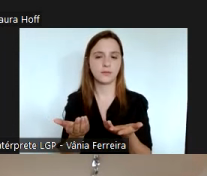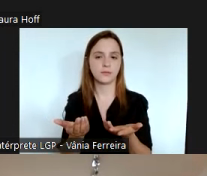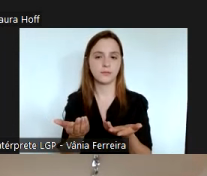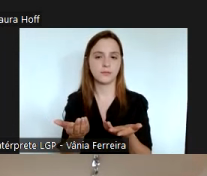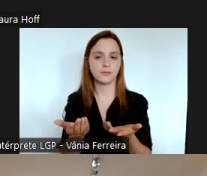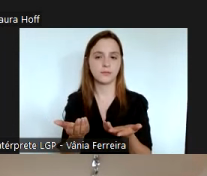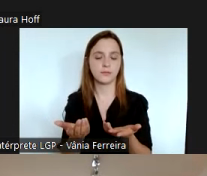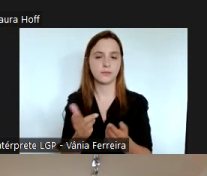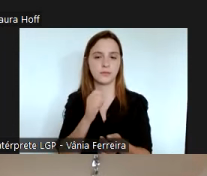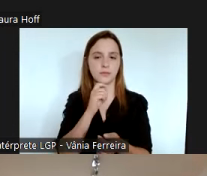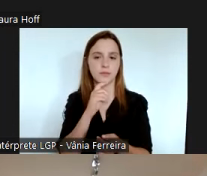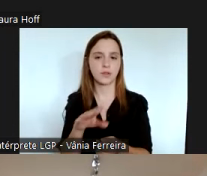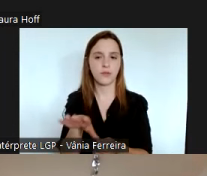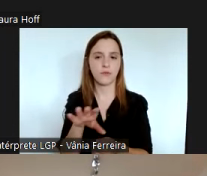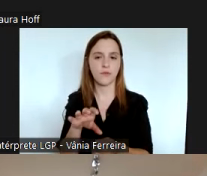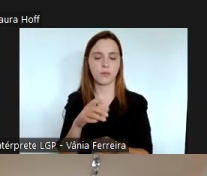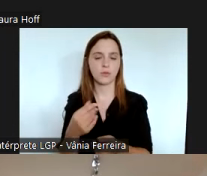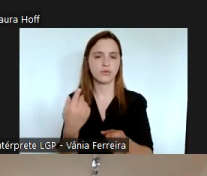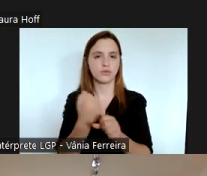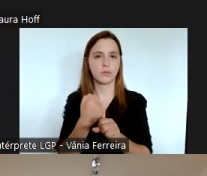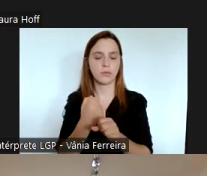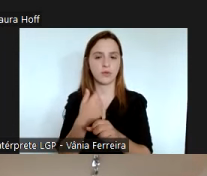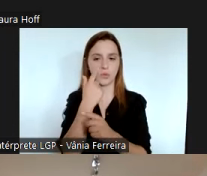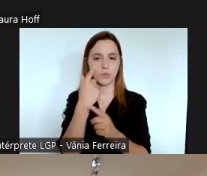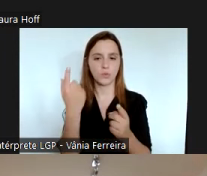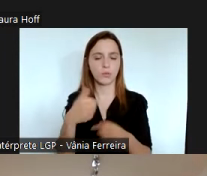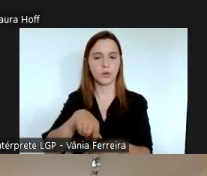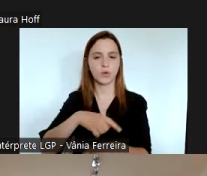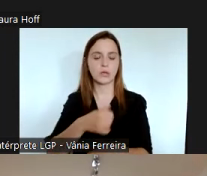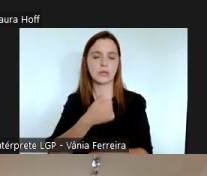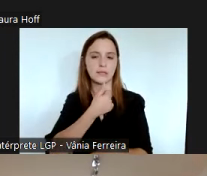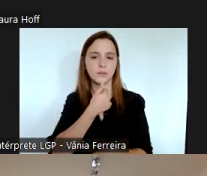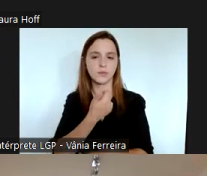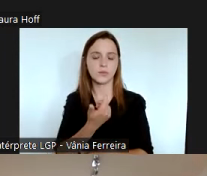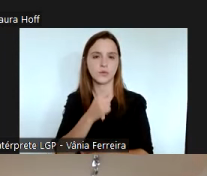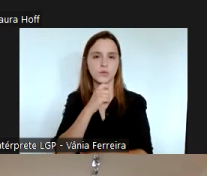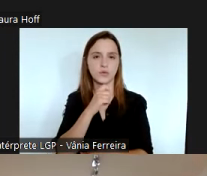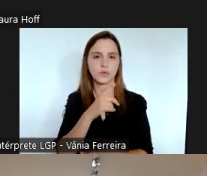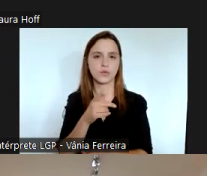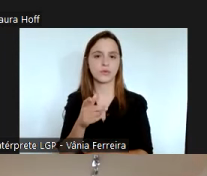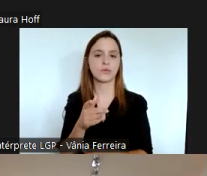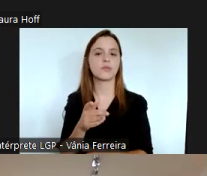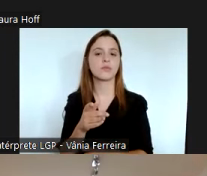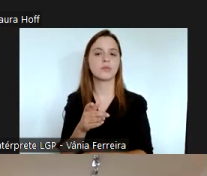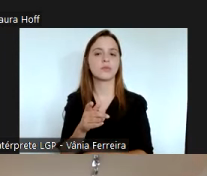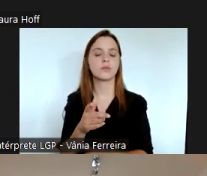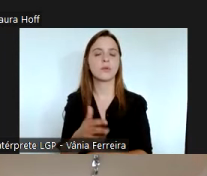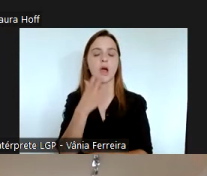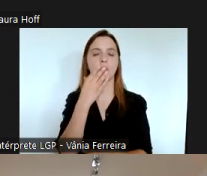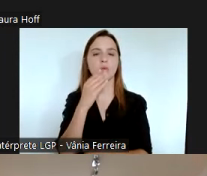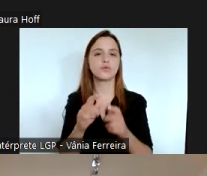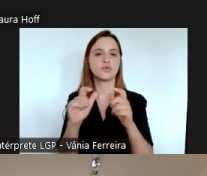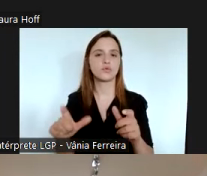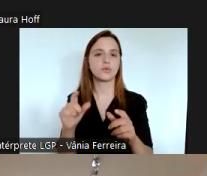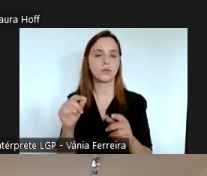part in the shaping of public affairs. Therefore, we decided to hold lectures for high school students and discuss